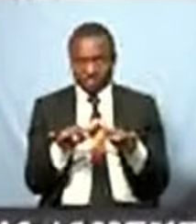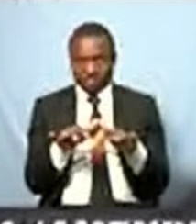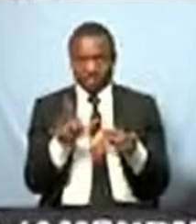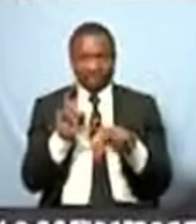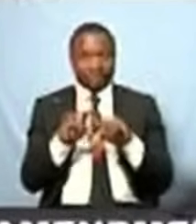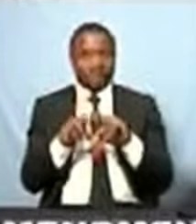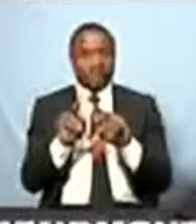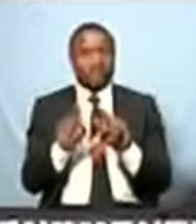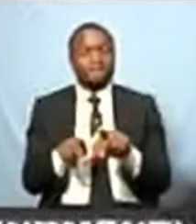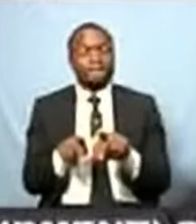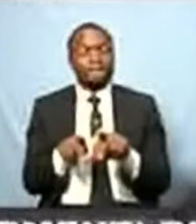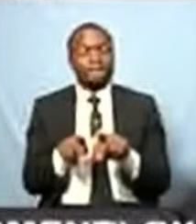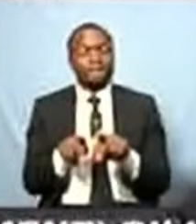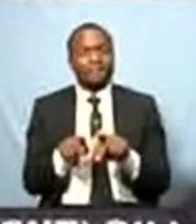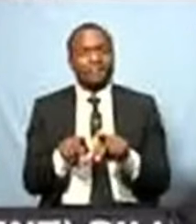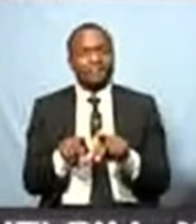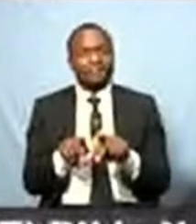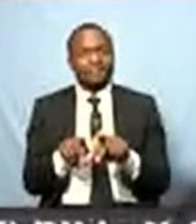Chairperson,